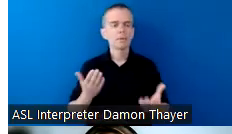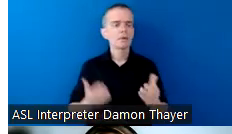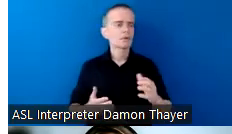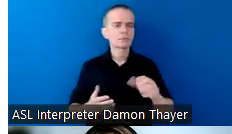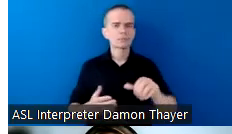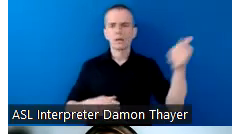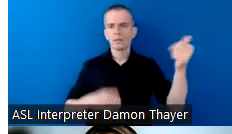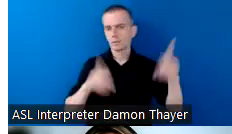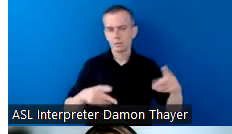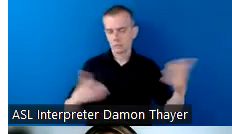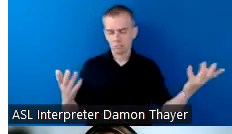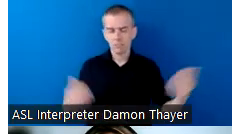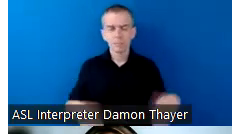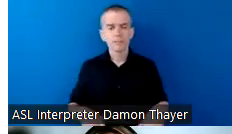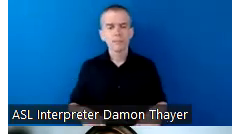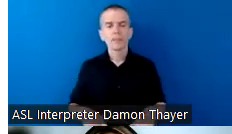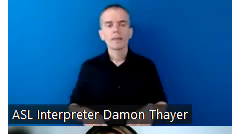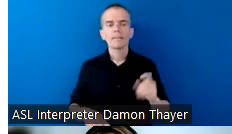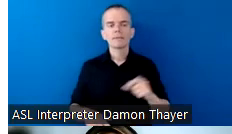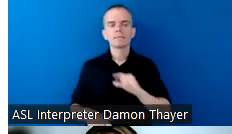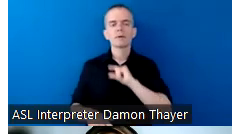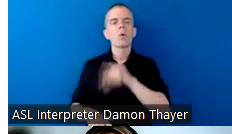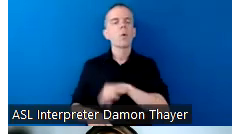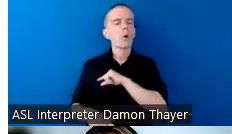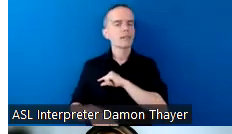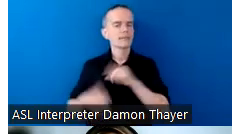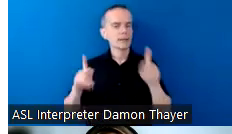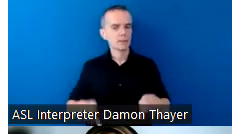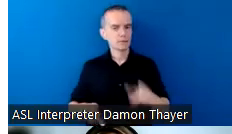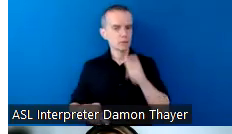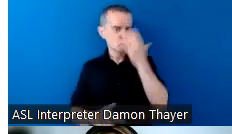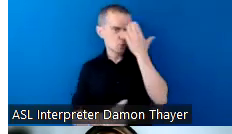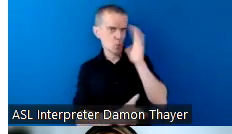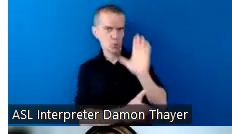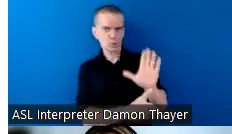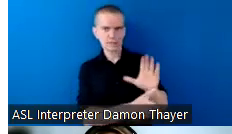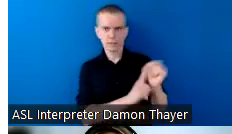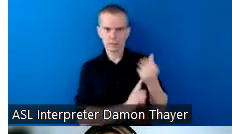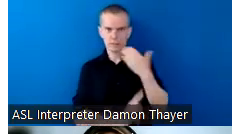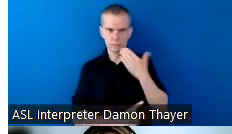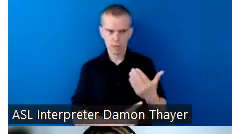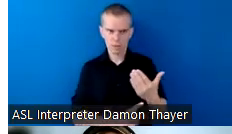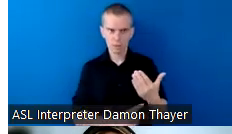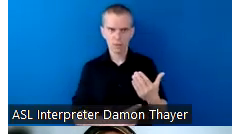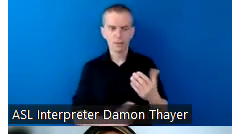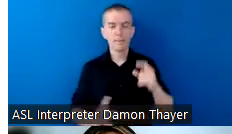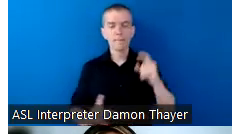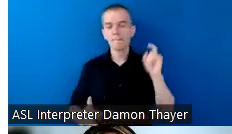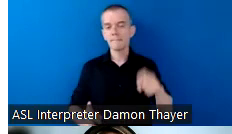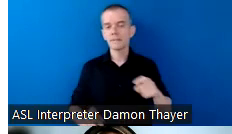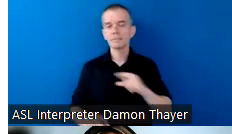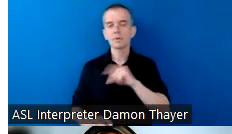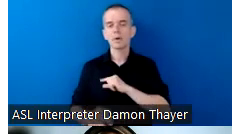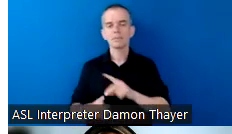else. They should be a qualified individual who knows the person's situation well, but does not have to be a